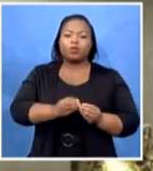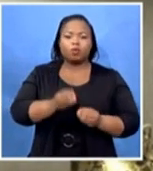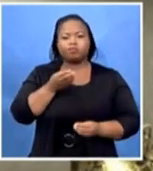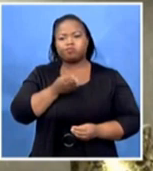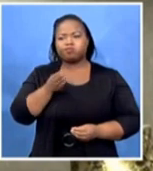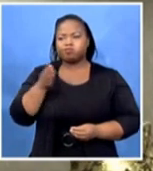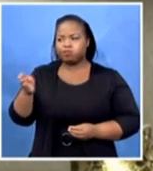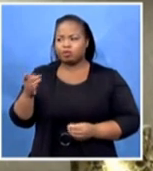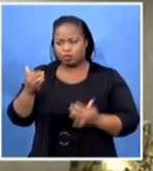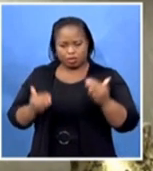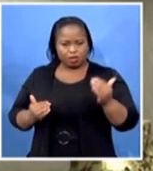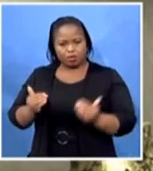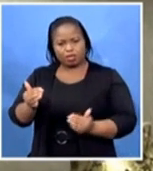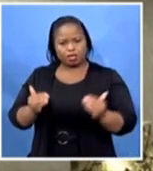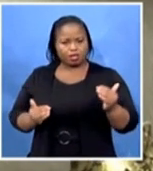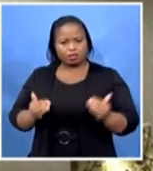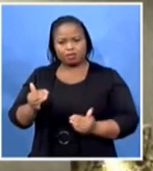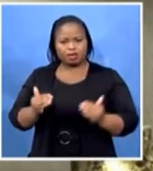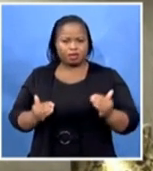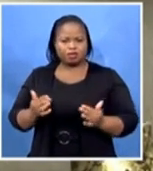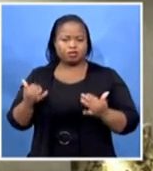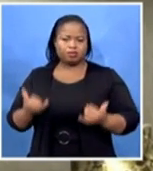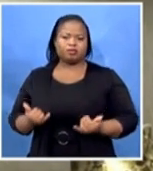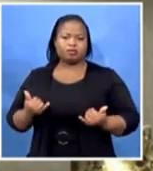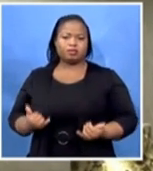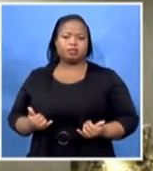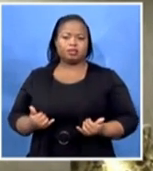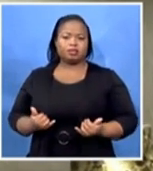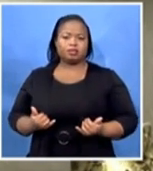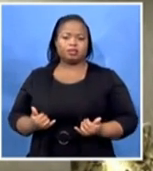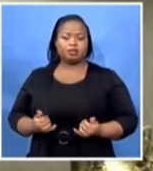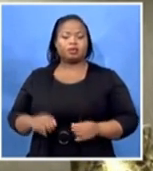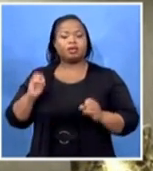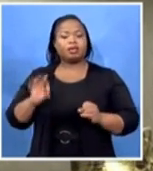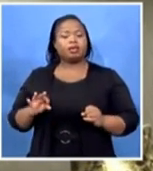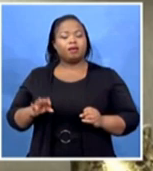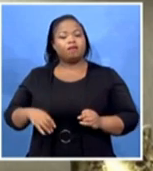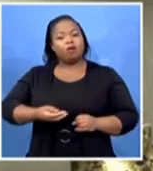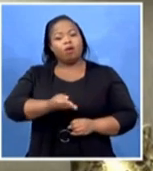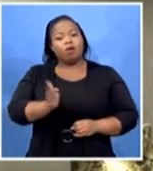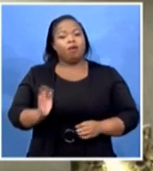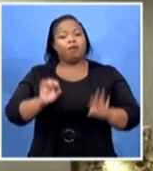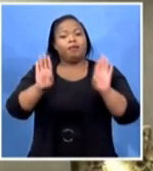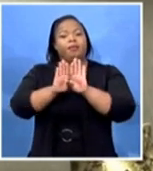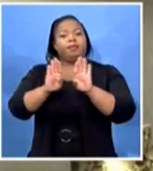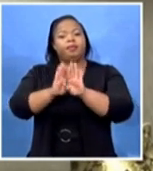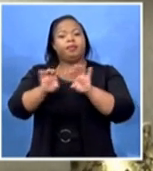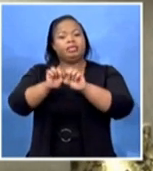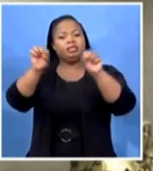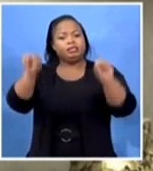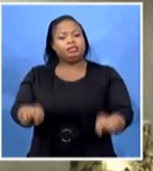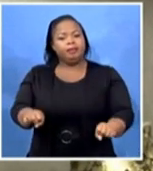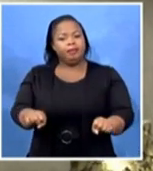in time. If the entire lockdown system, if the entire we can be able to